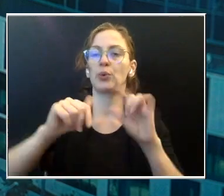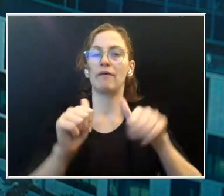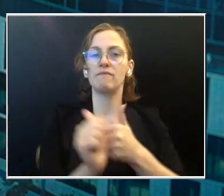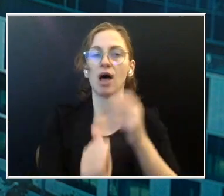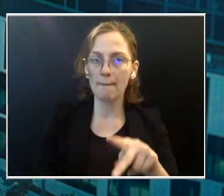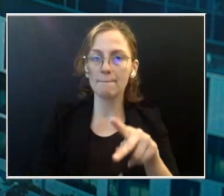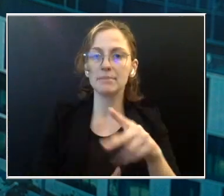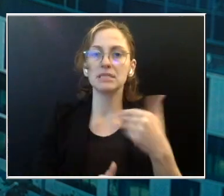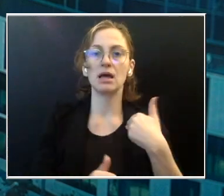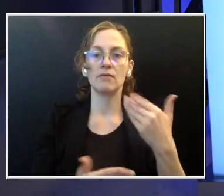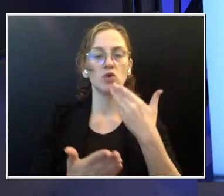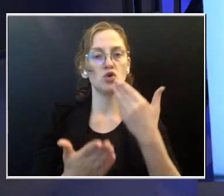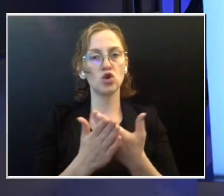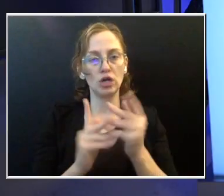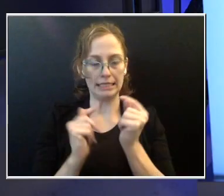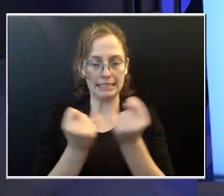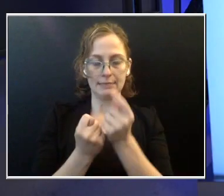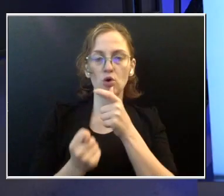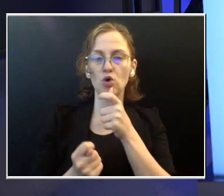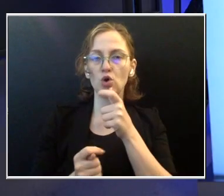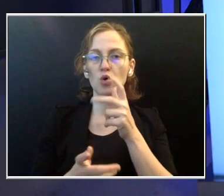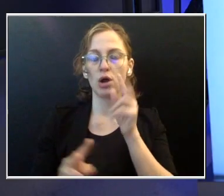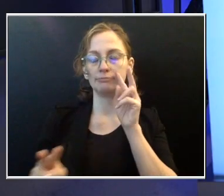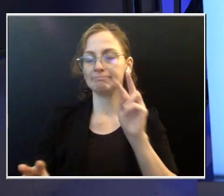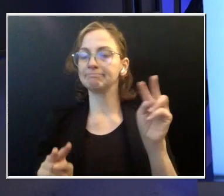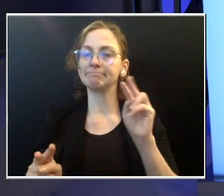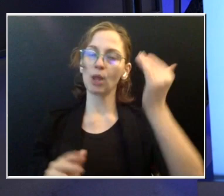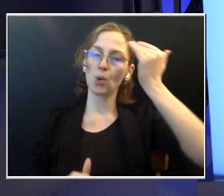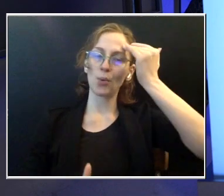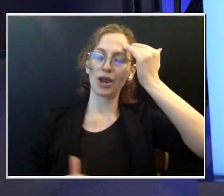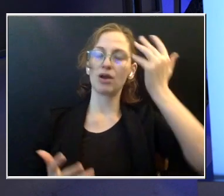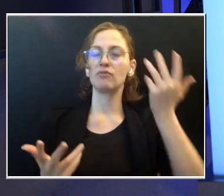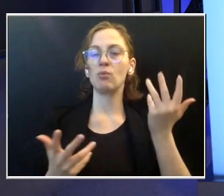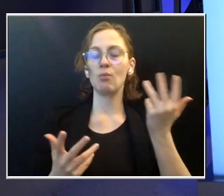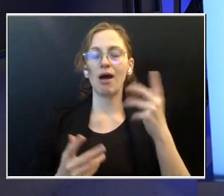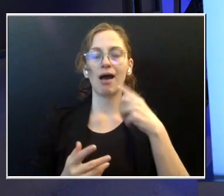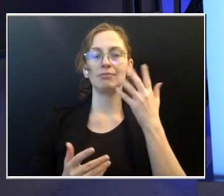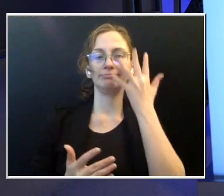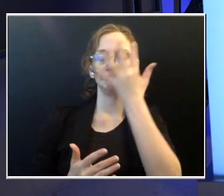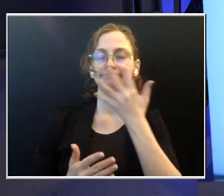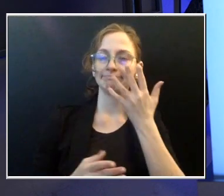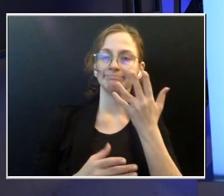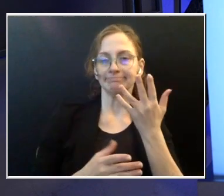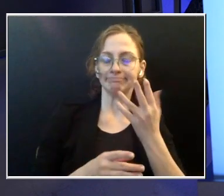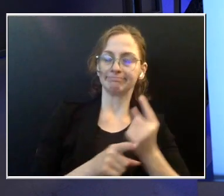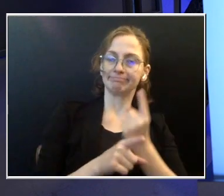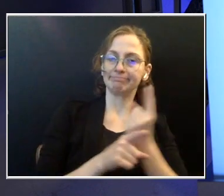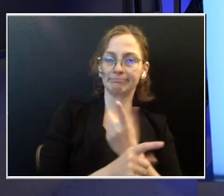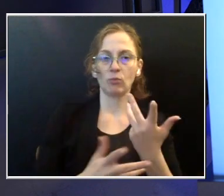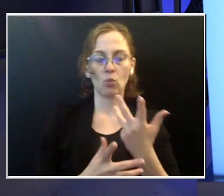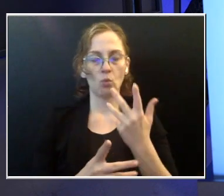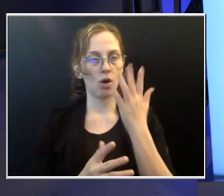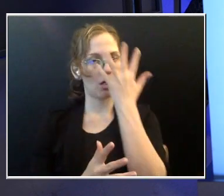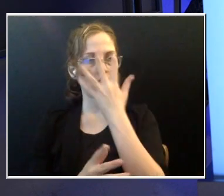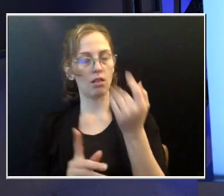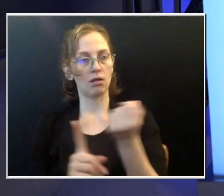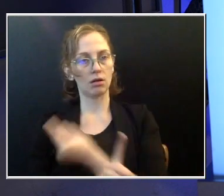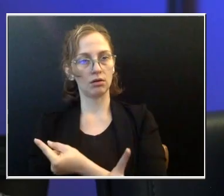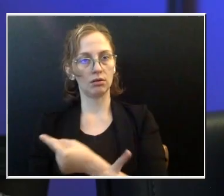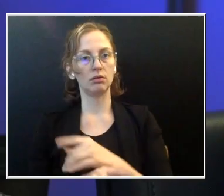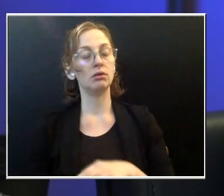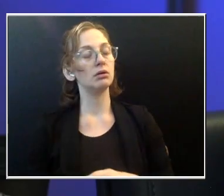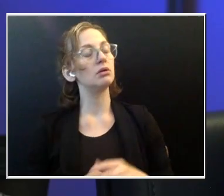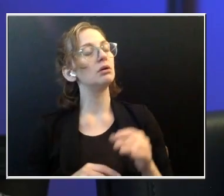need to act promptly. So Claudia, you previously had the lumpectomy, but how many more surgeries were you required to have? Well, I